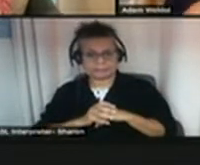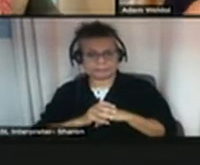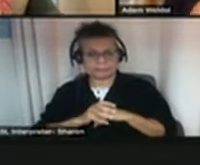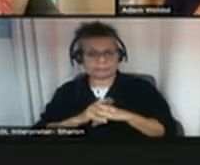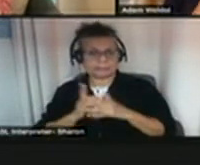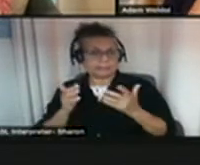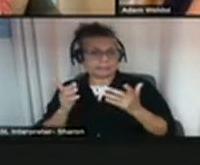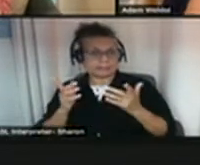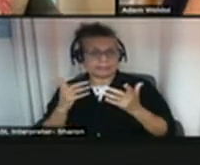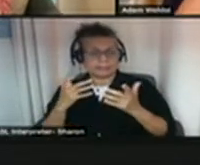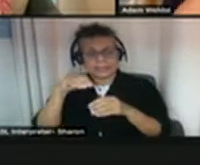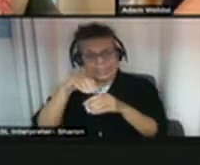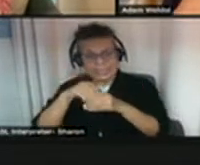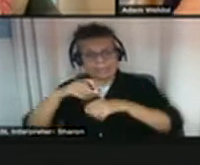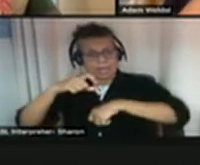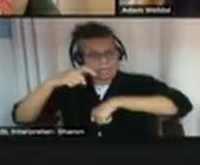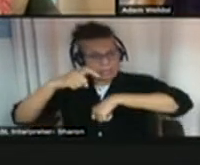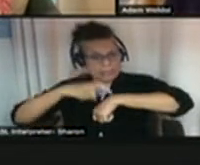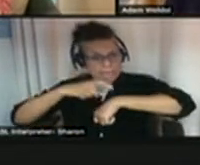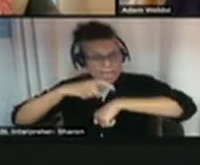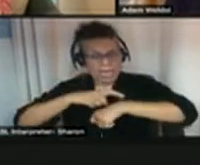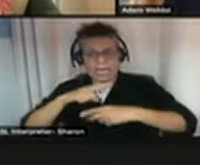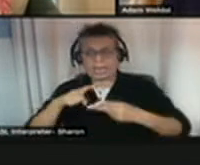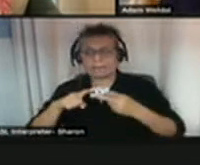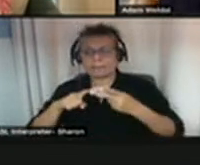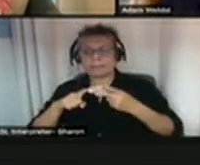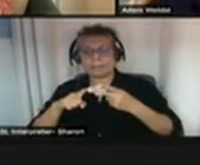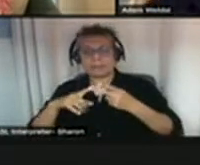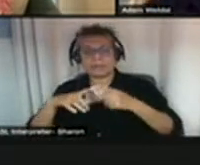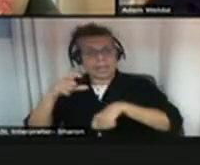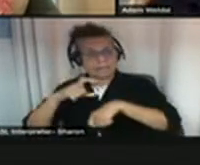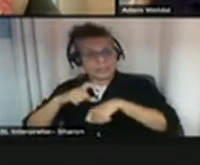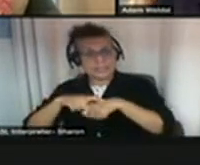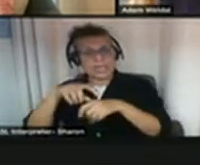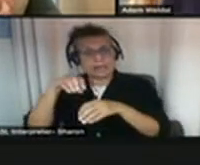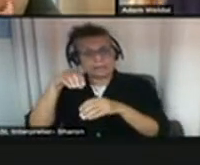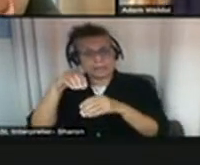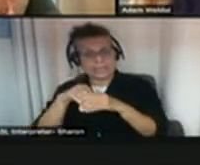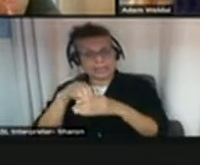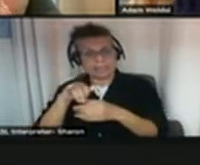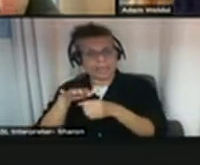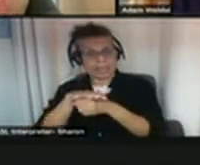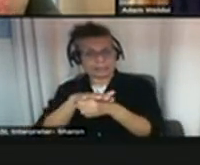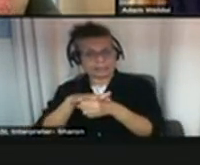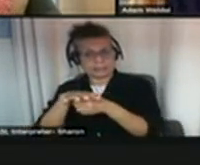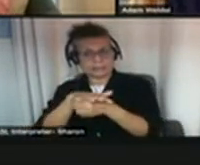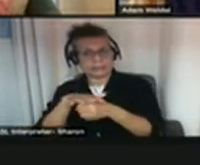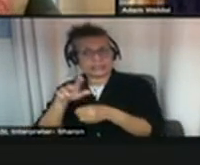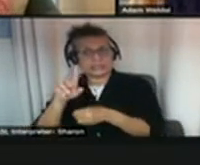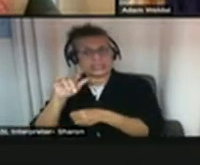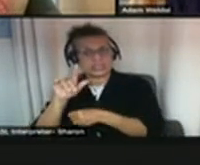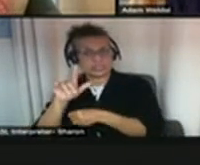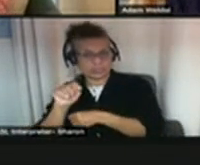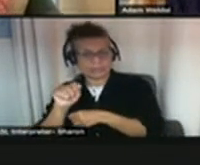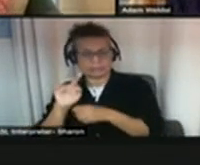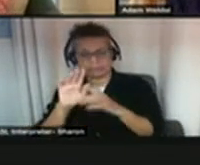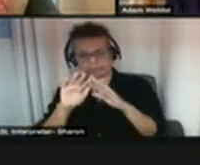having it in by a certain date, having certain amount of time within the district, so on and so forth. So